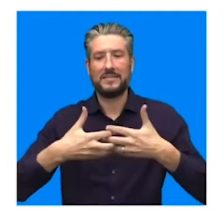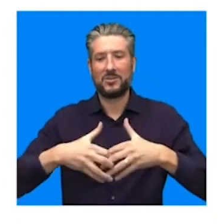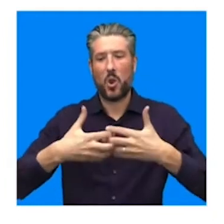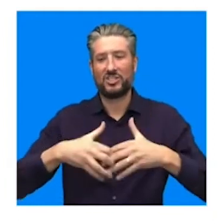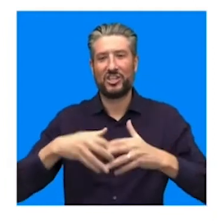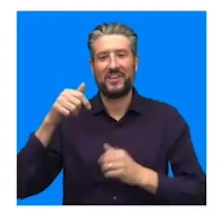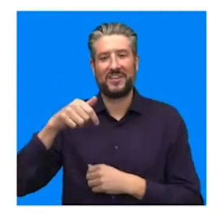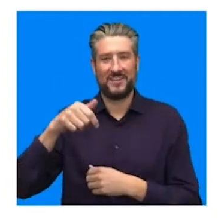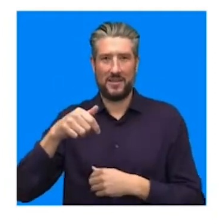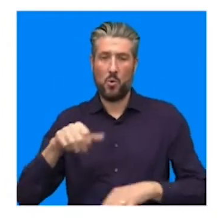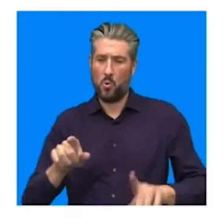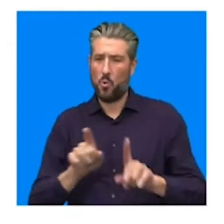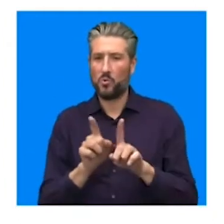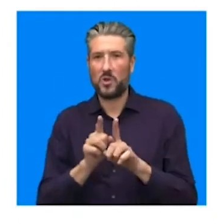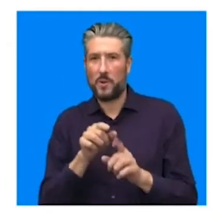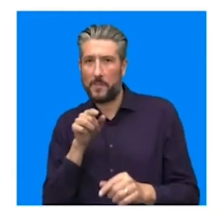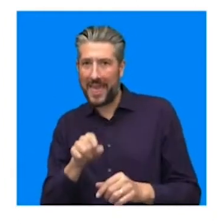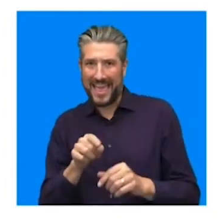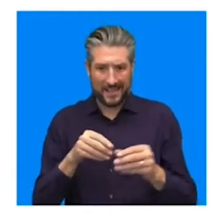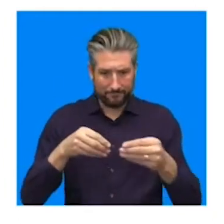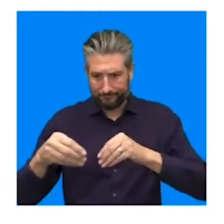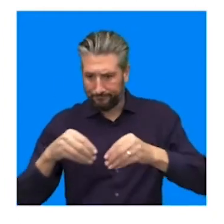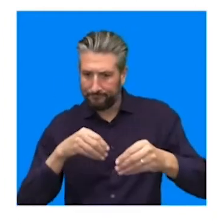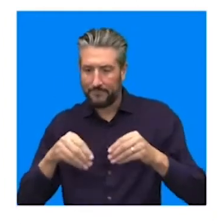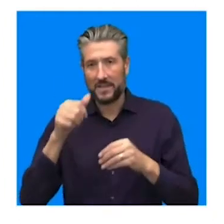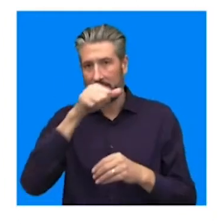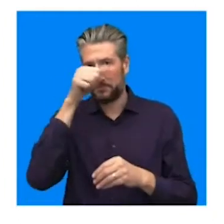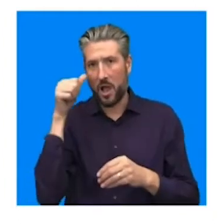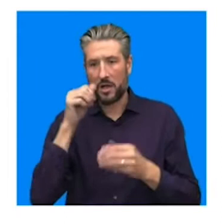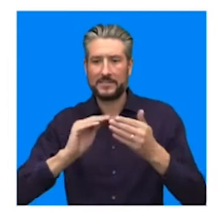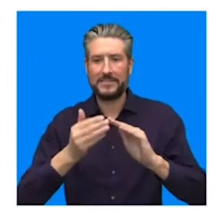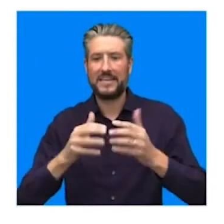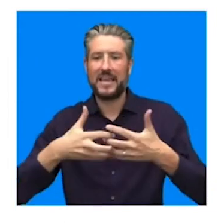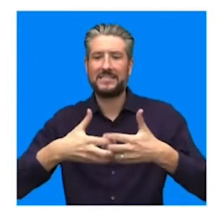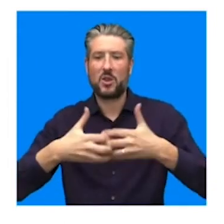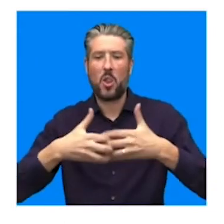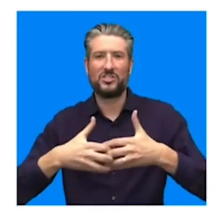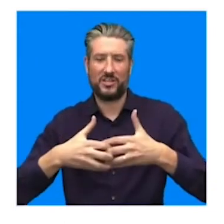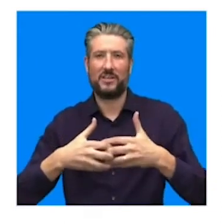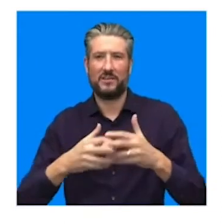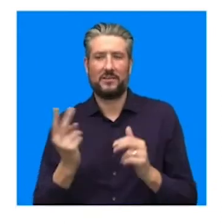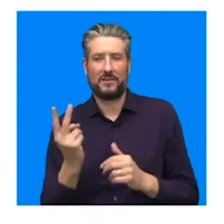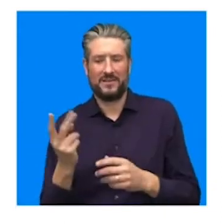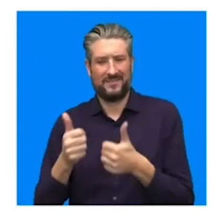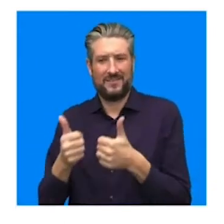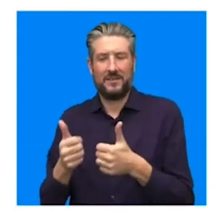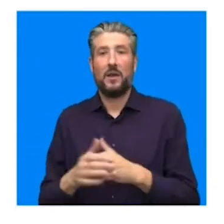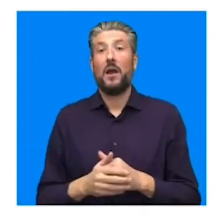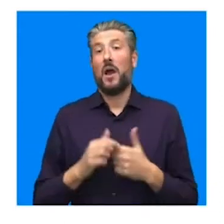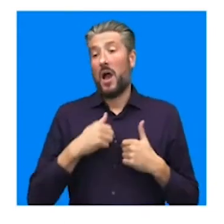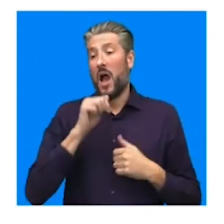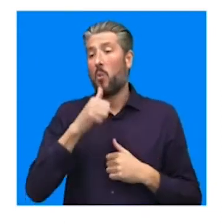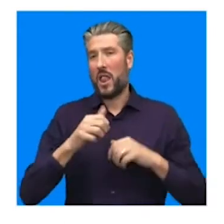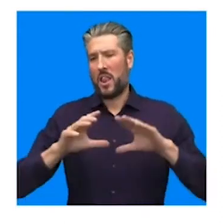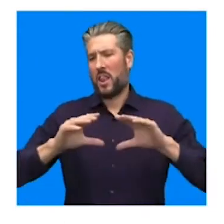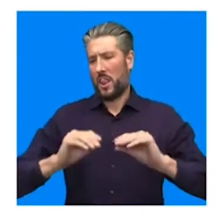city technology highlights our perspectives. So I think, in closing, we have